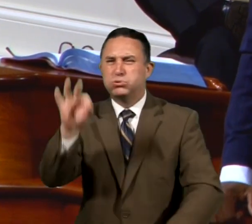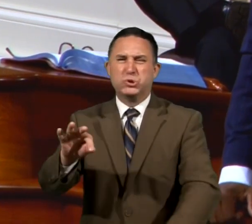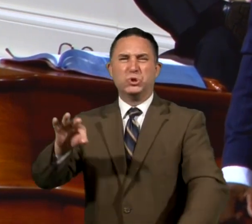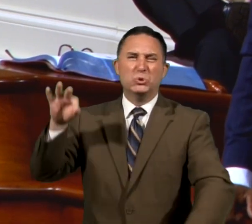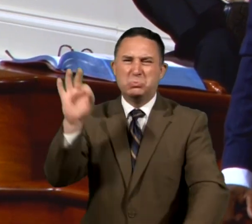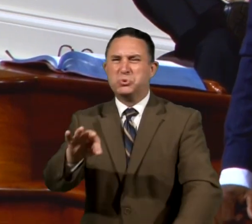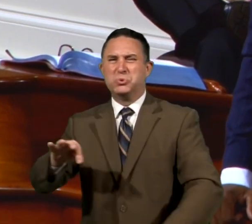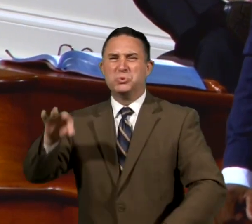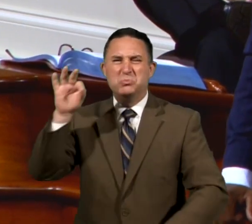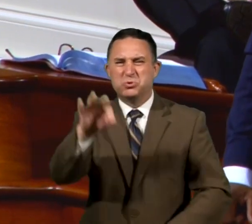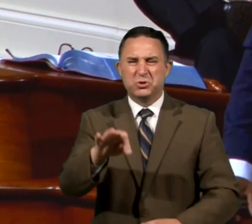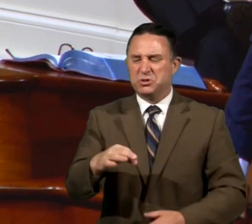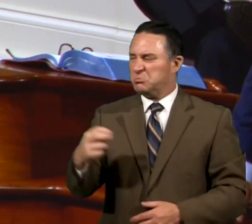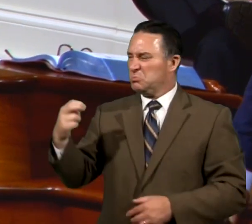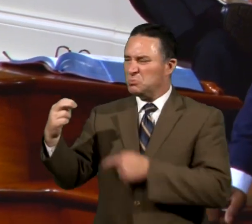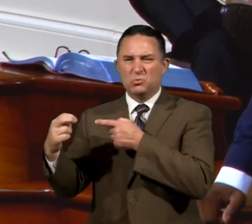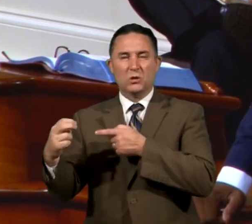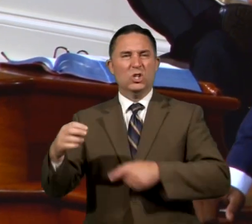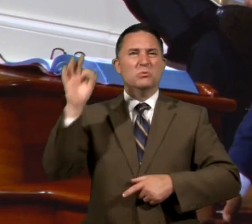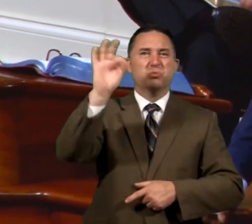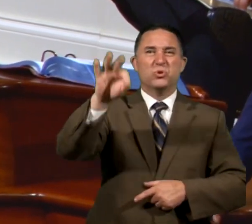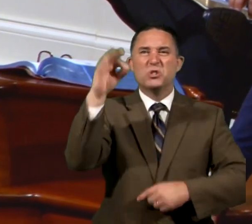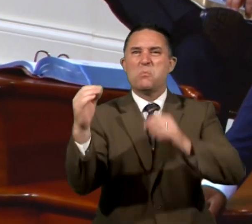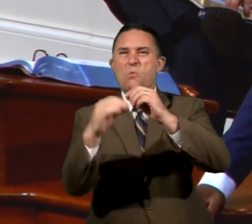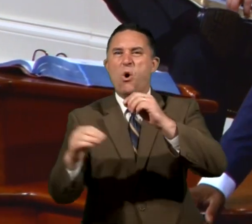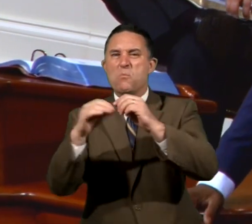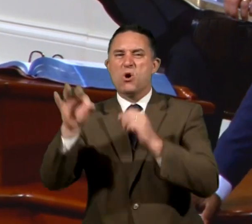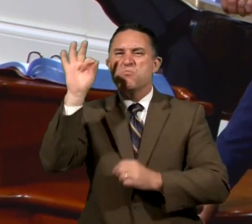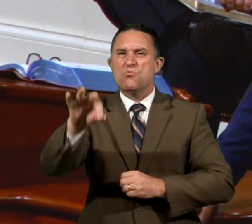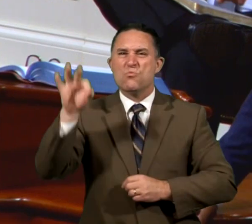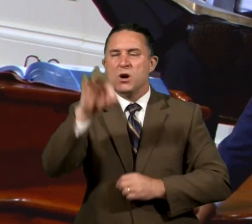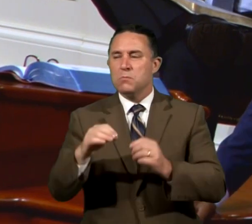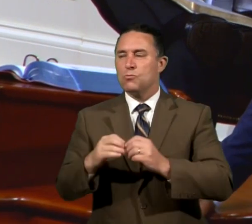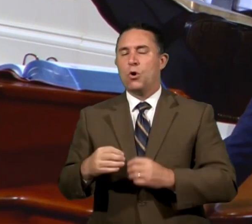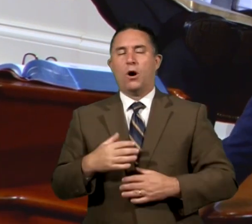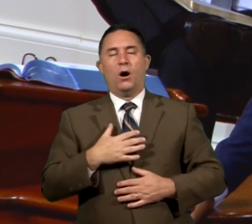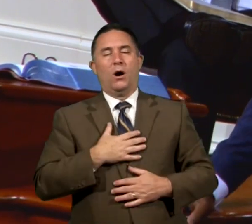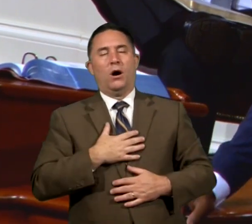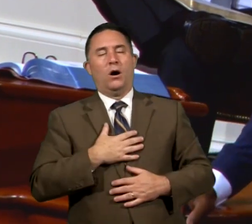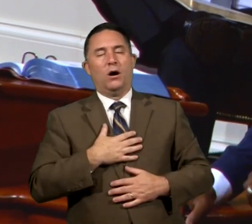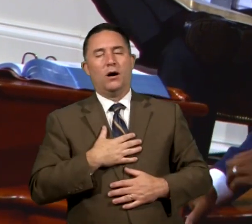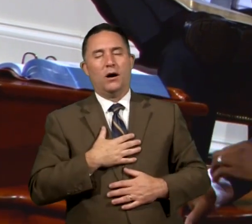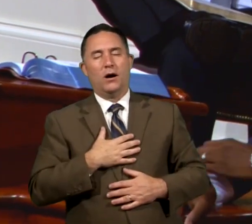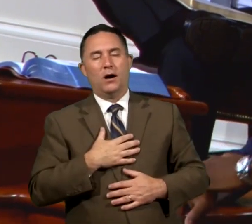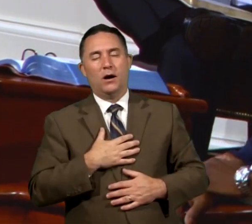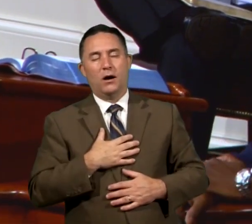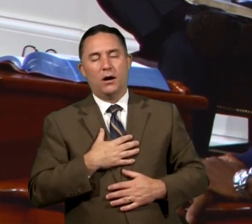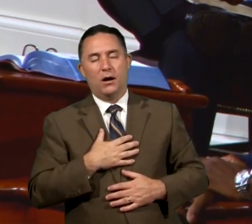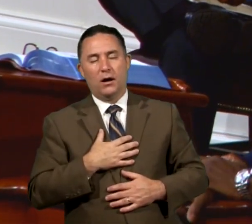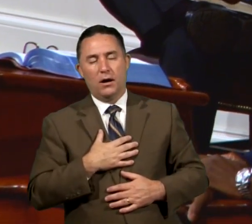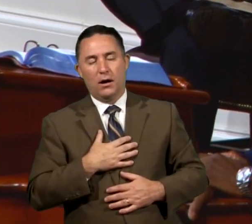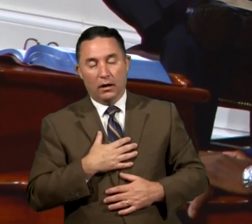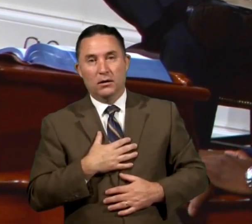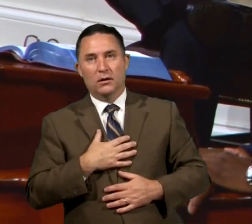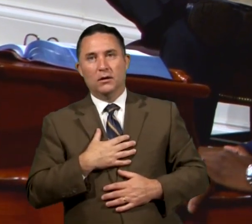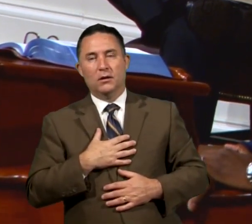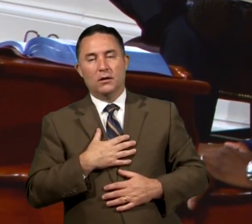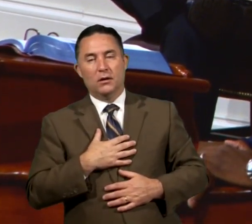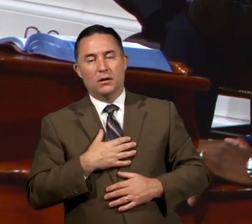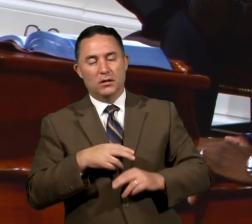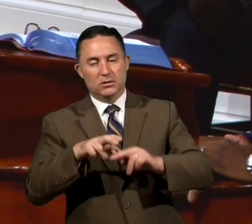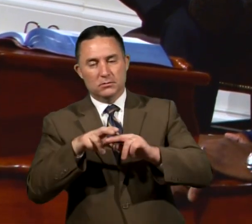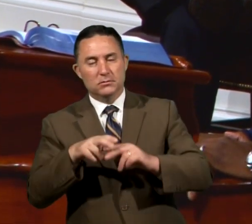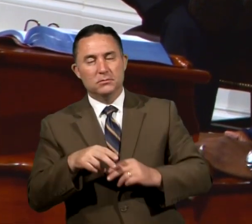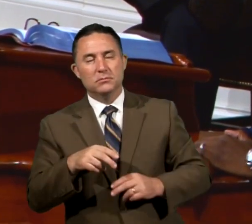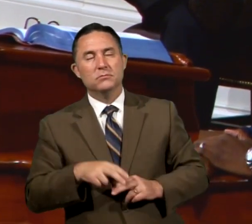preaching. And the more he preached, the more relaxed this young man became. And I mean, he's sitting in that